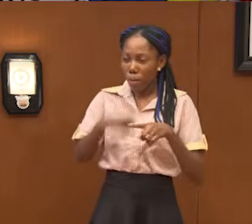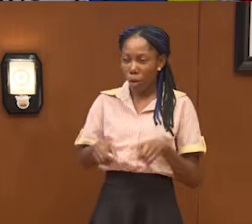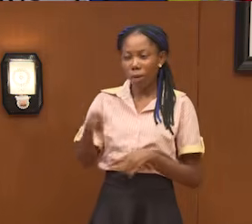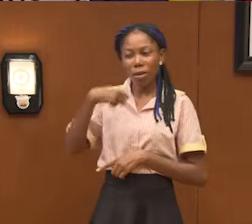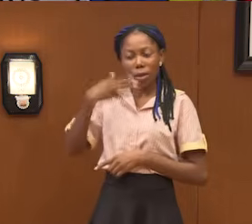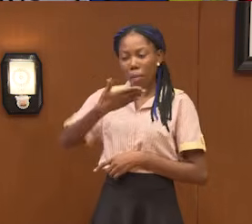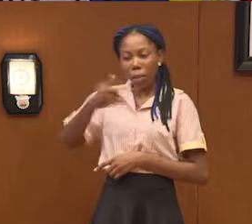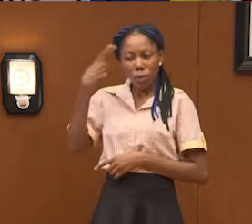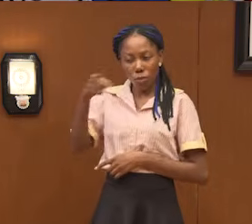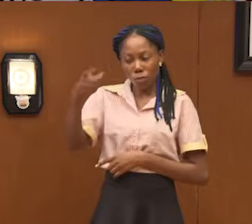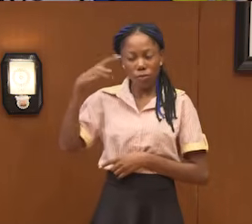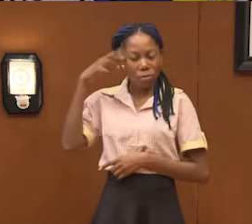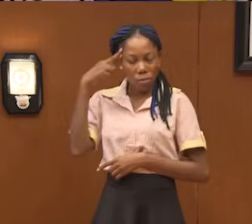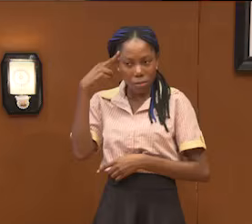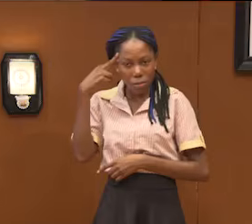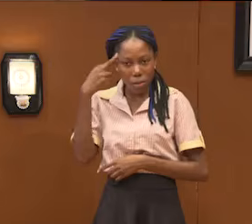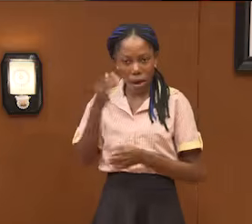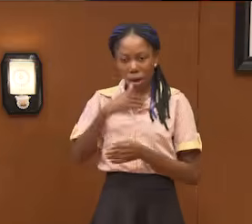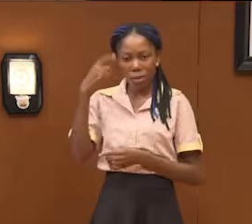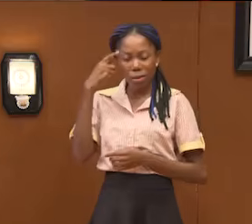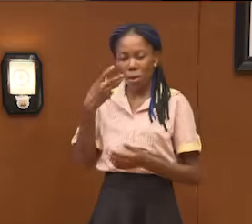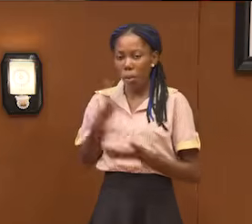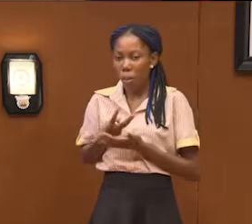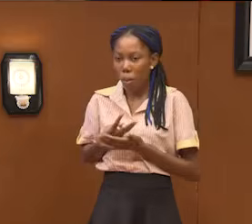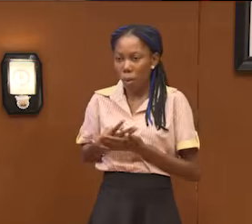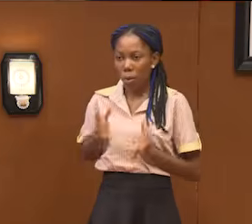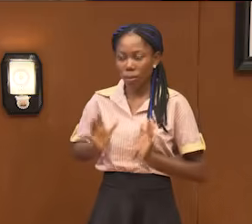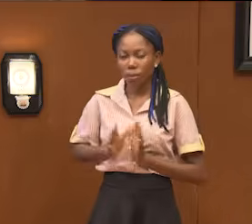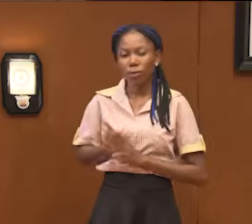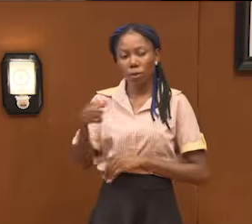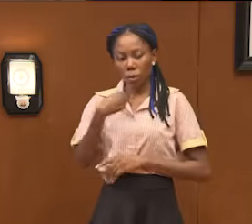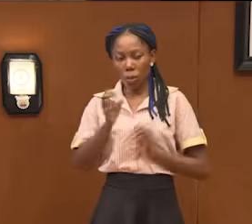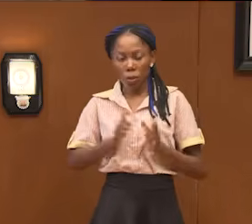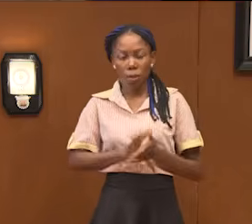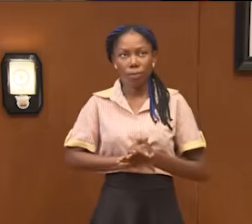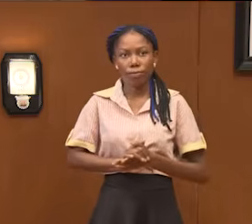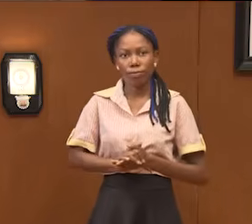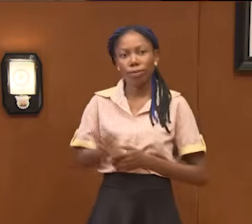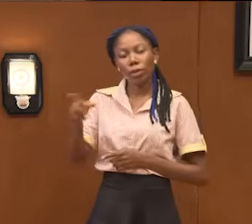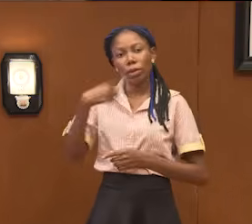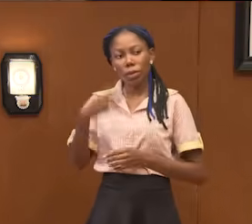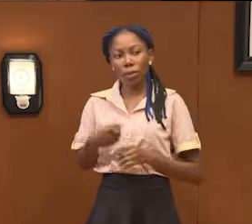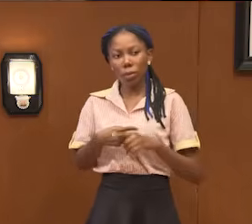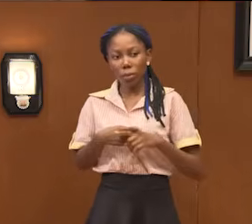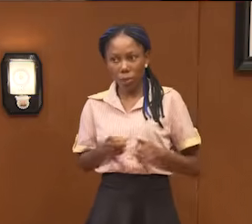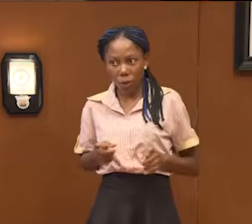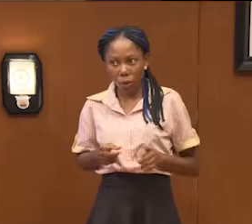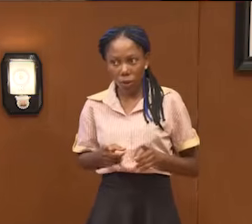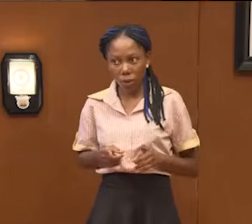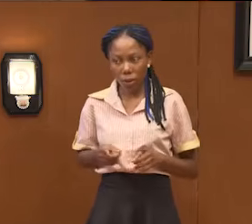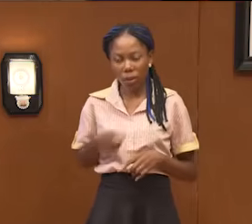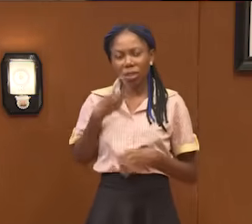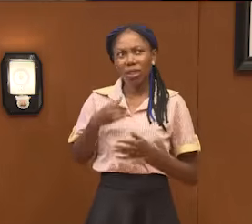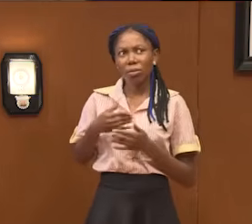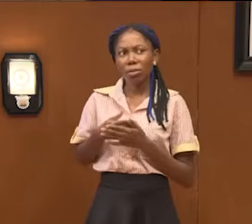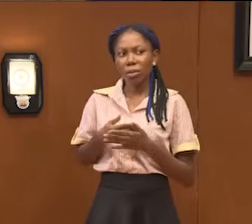what you are proposing is very reasonable. Do you understand me? I understand you. But before today, I do give them